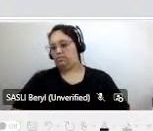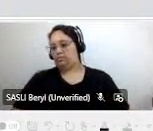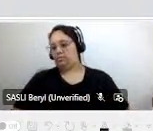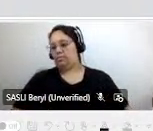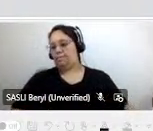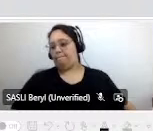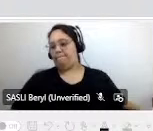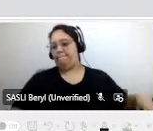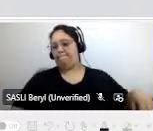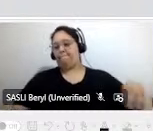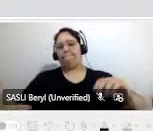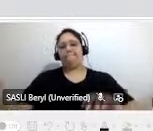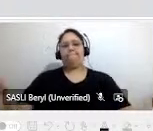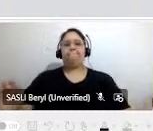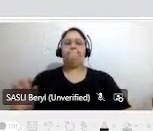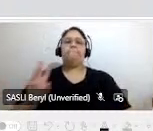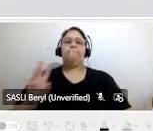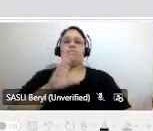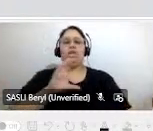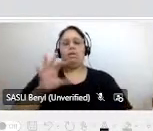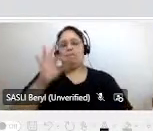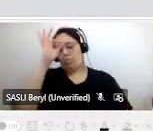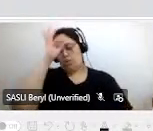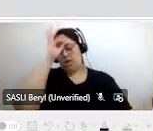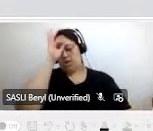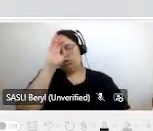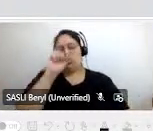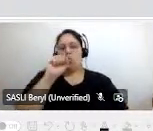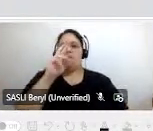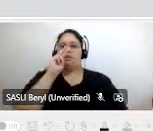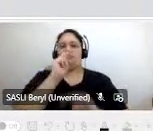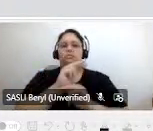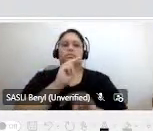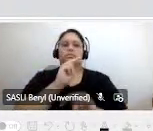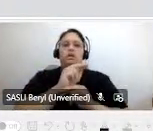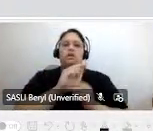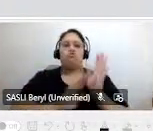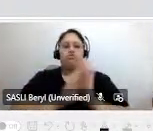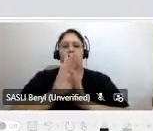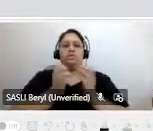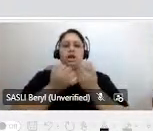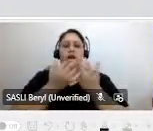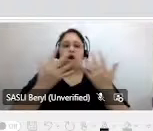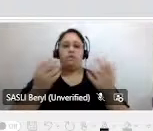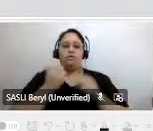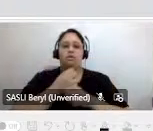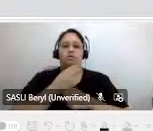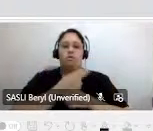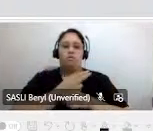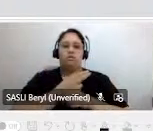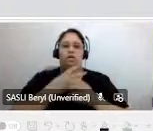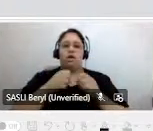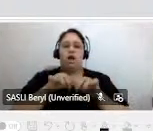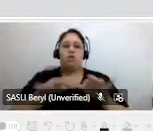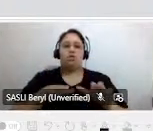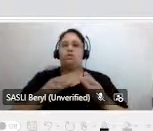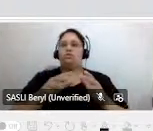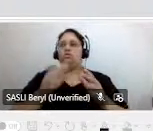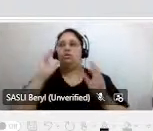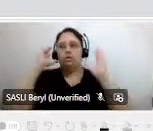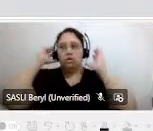Western Cape Police Ombudsman increases the number of its stakeholder and outreach engagements, especially in rural